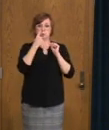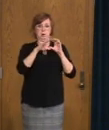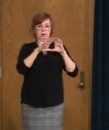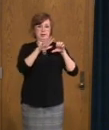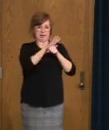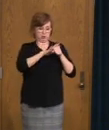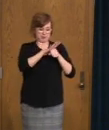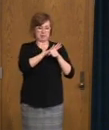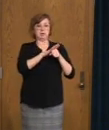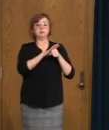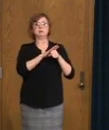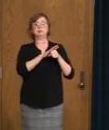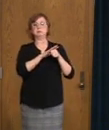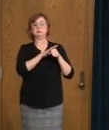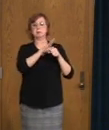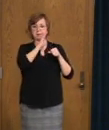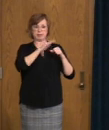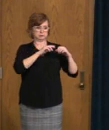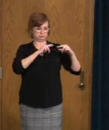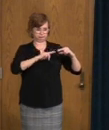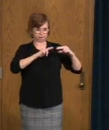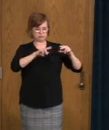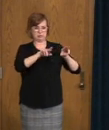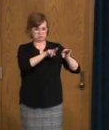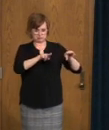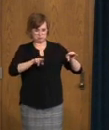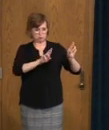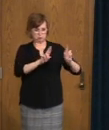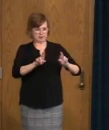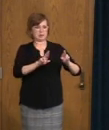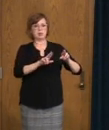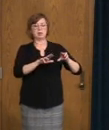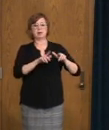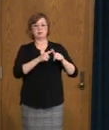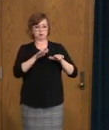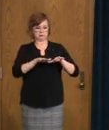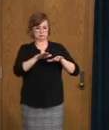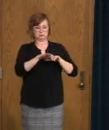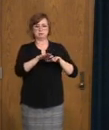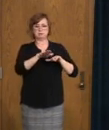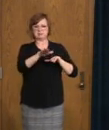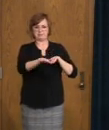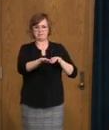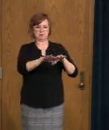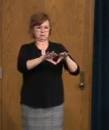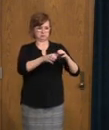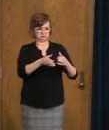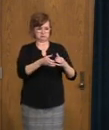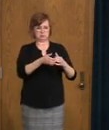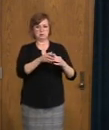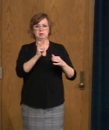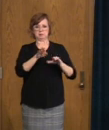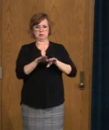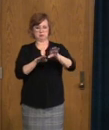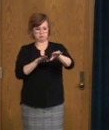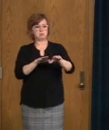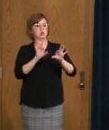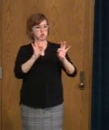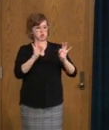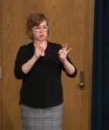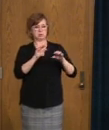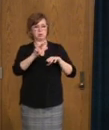other spaces, and we prepare those spaces in advance so we can move into them. And the sequencing and units were identified as part of the